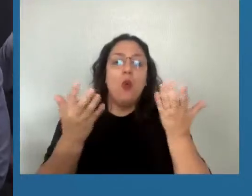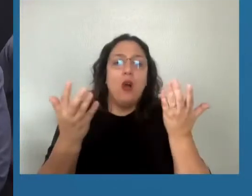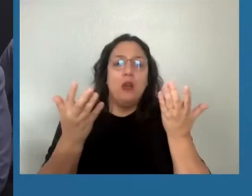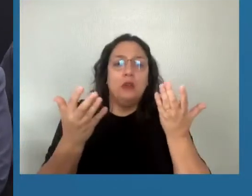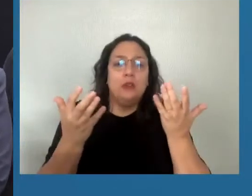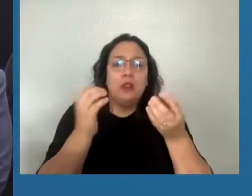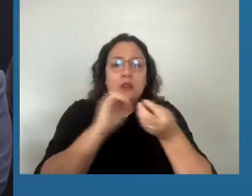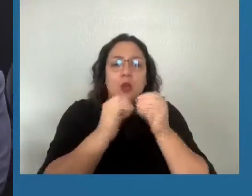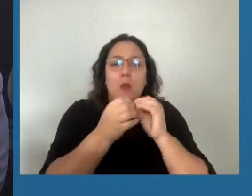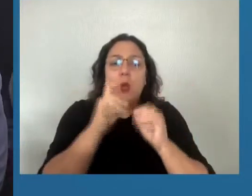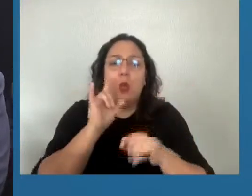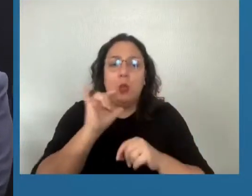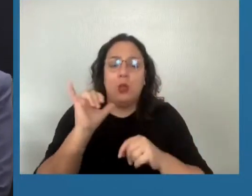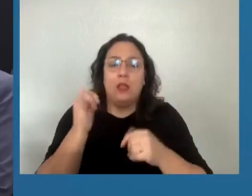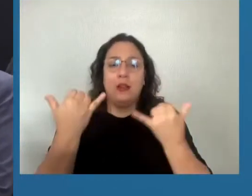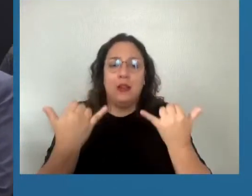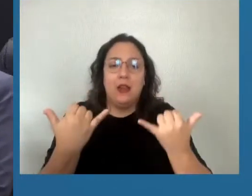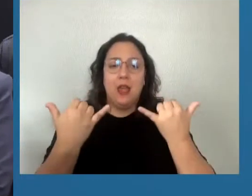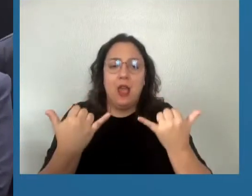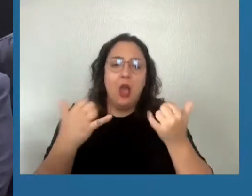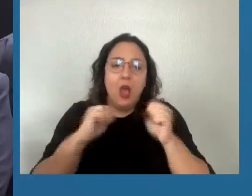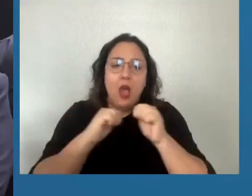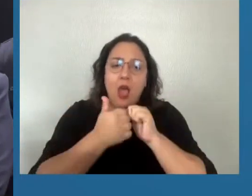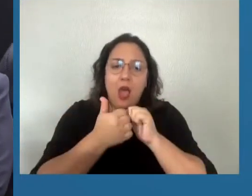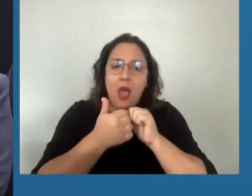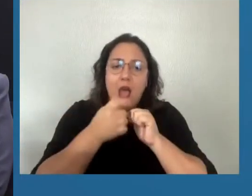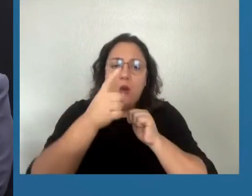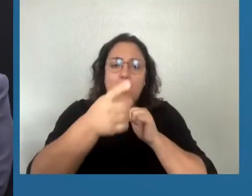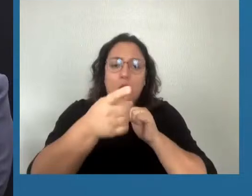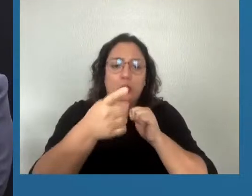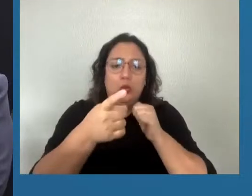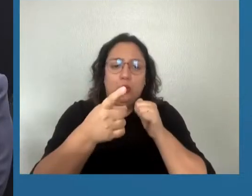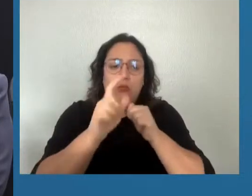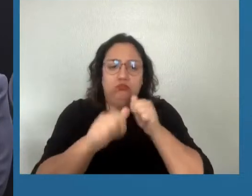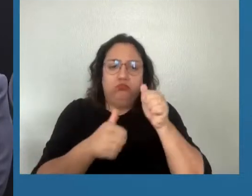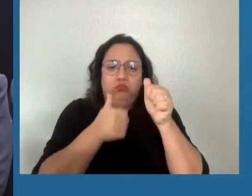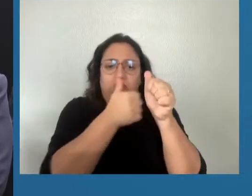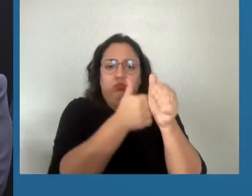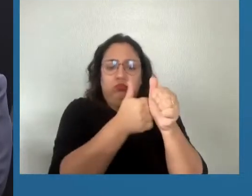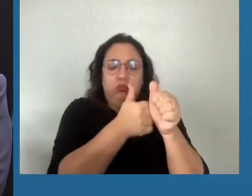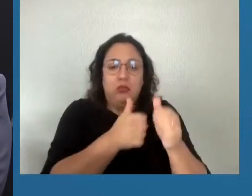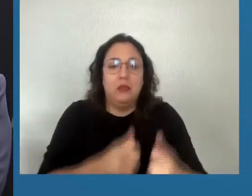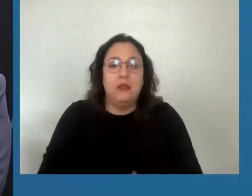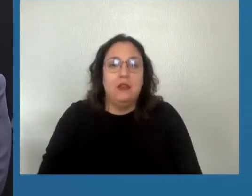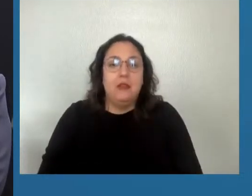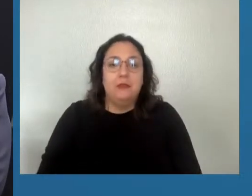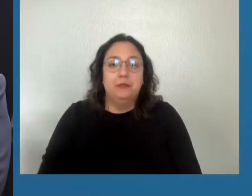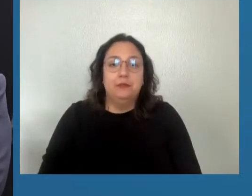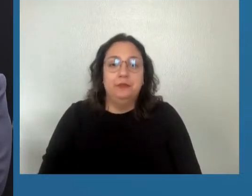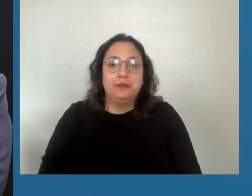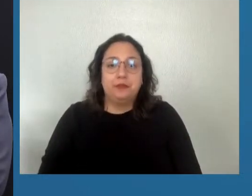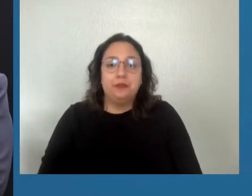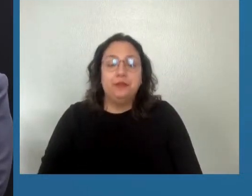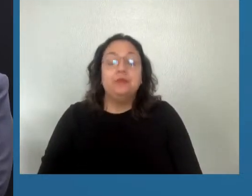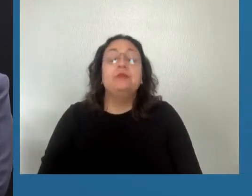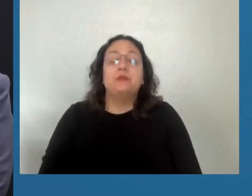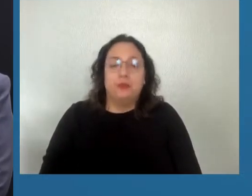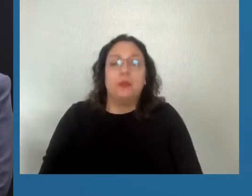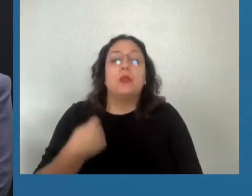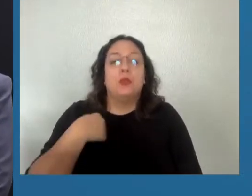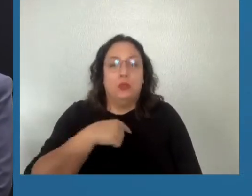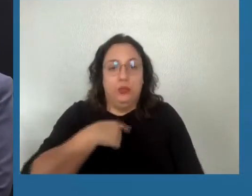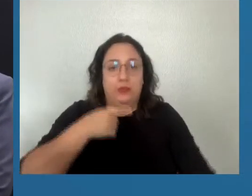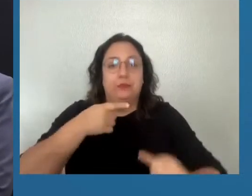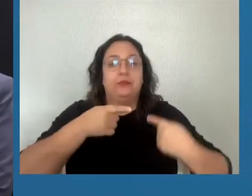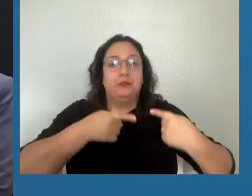your backfill look like? Yep. So we are having an ongoing hire and retention issue. We're about 79